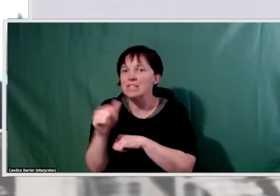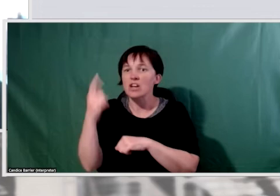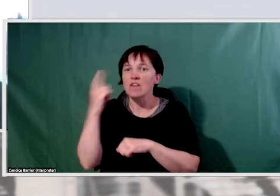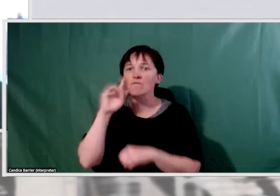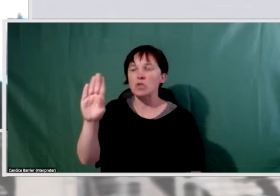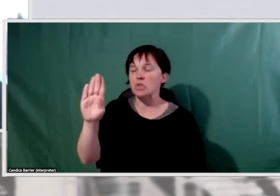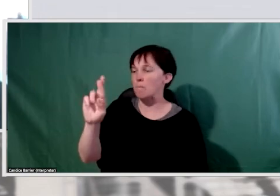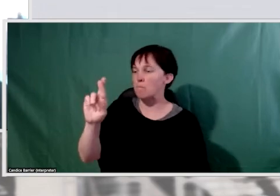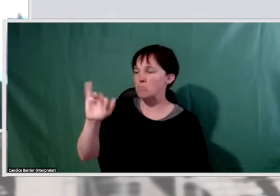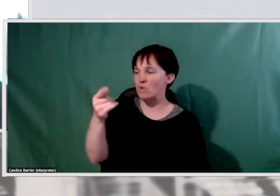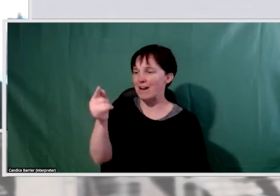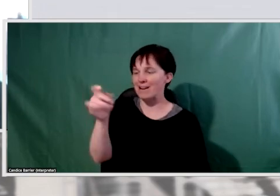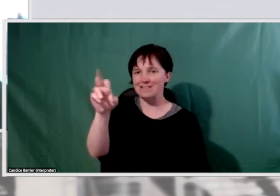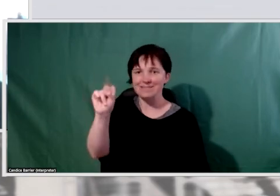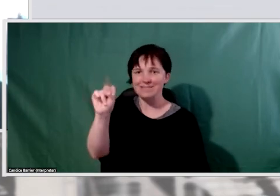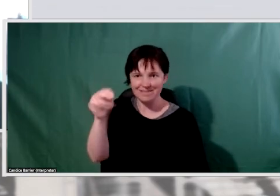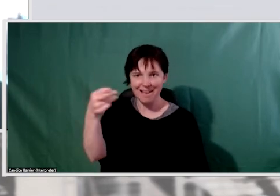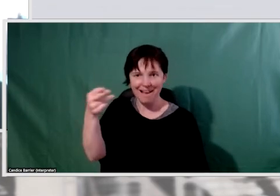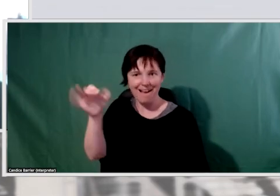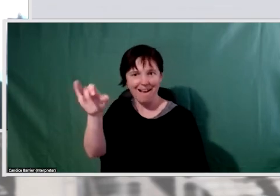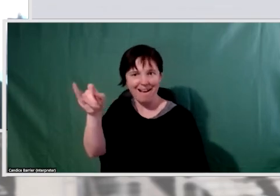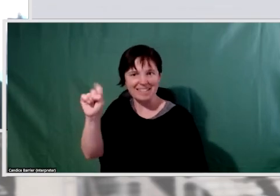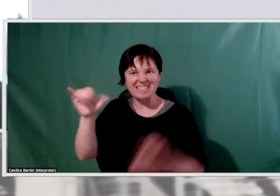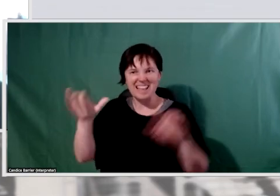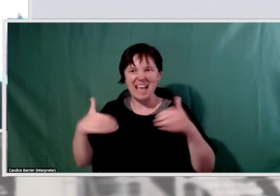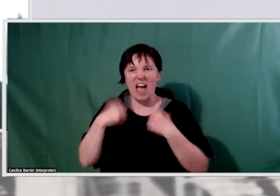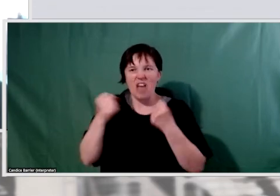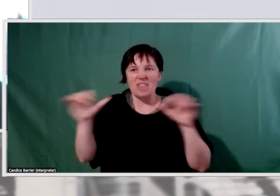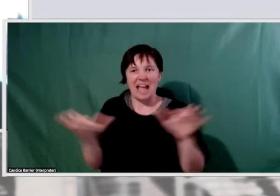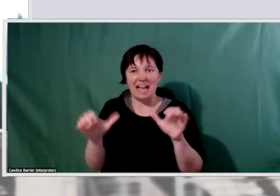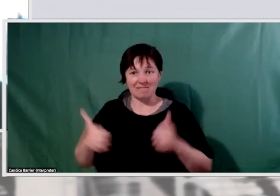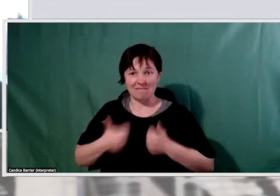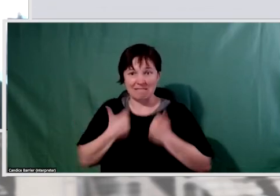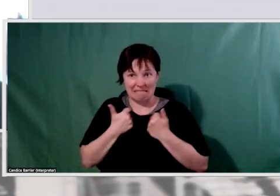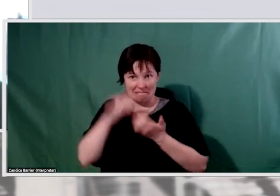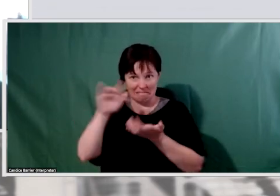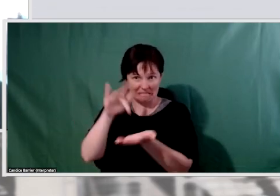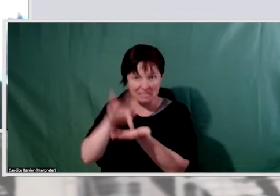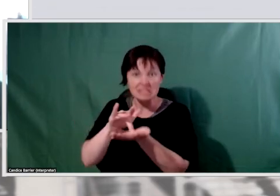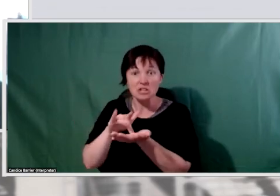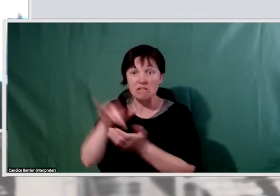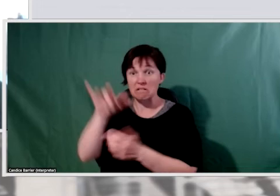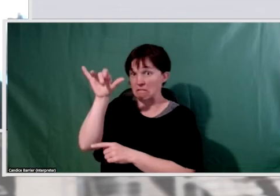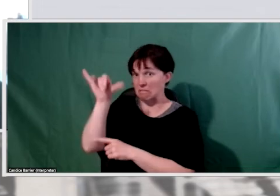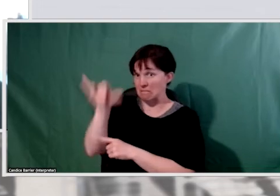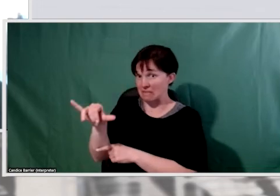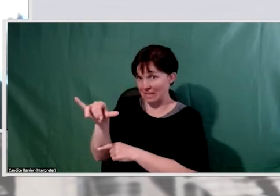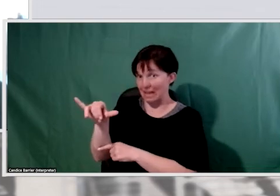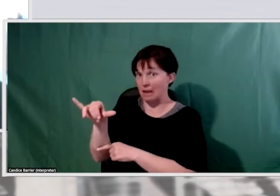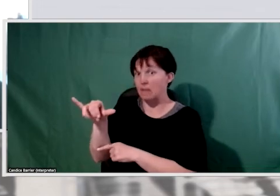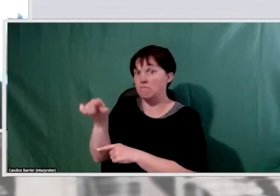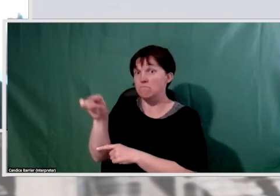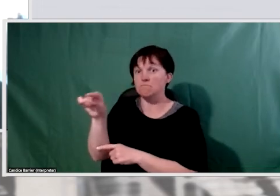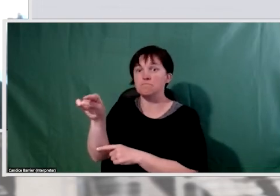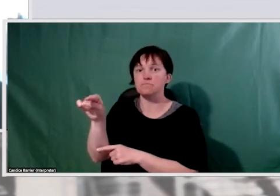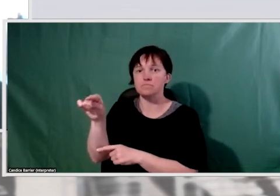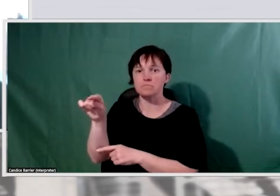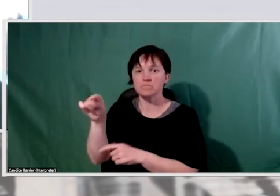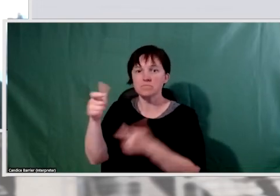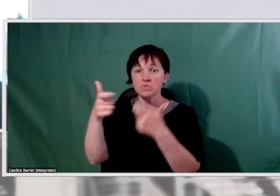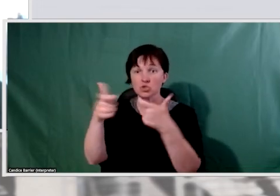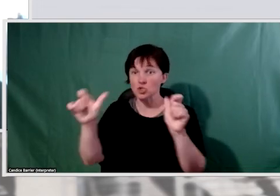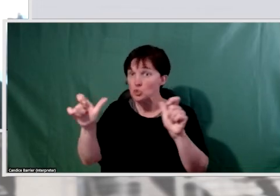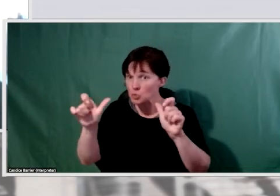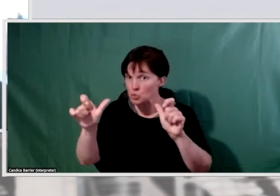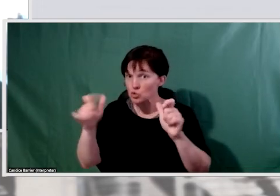Heights Healthy Active Living Center. And a huge piece of that Brighton Heights Healthy Active Living Center has been two